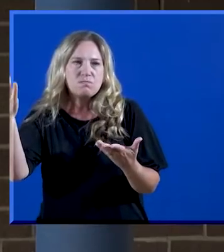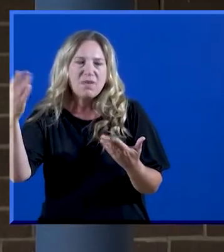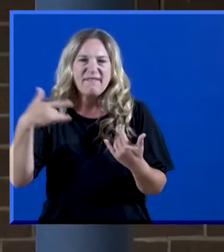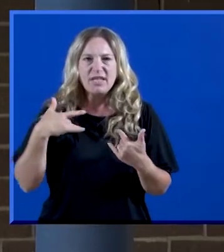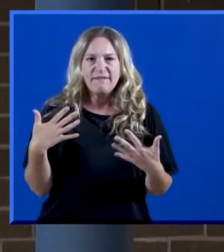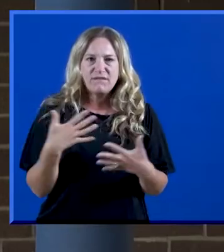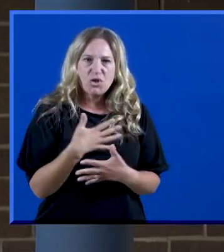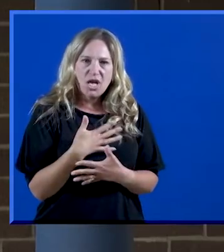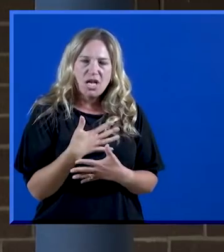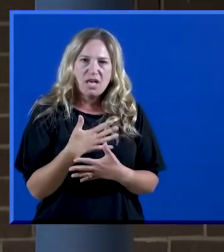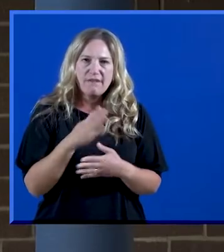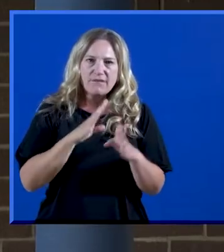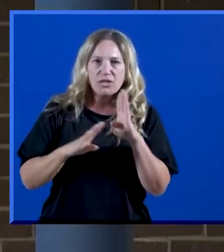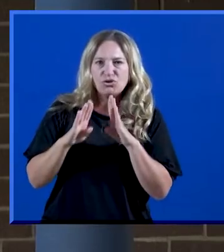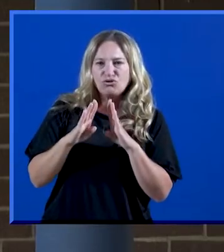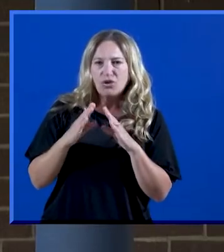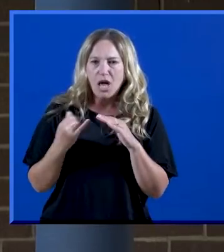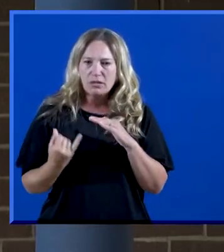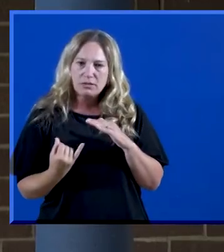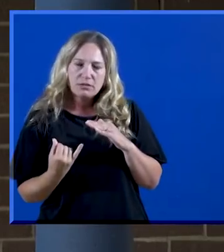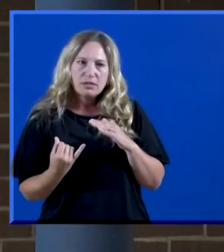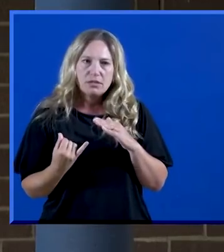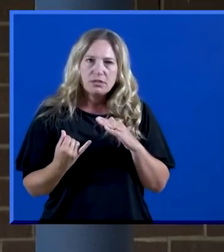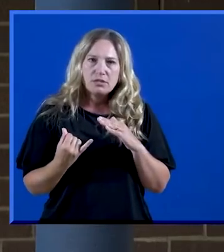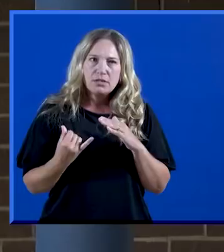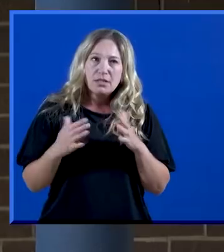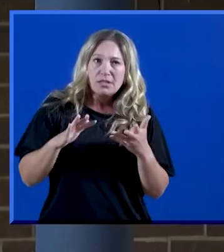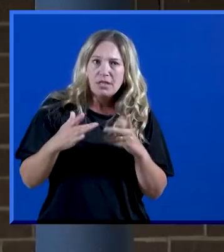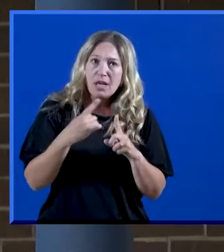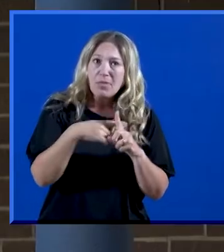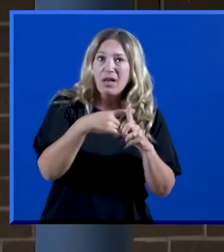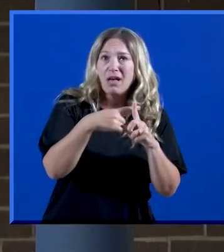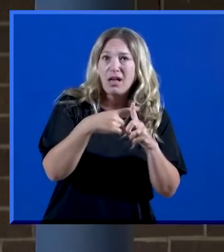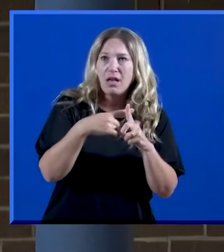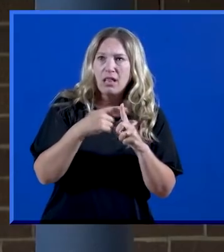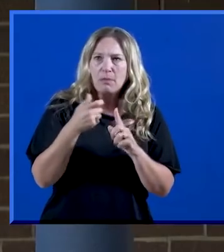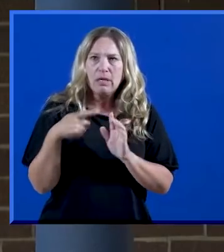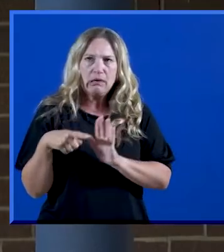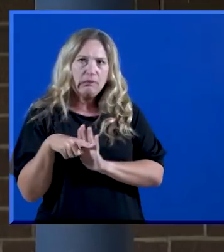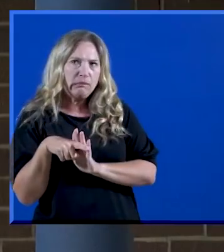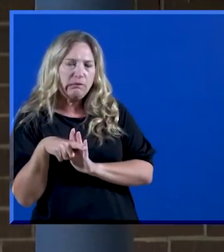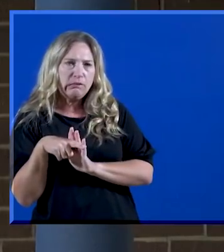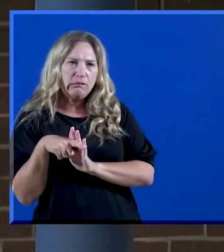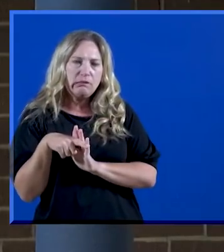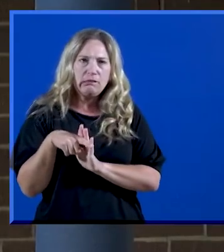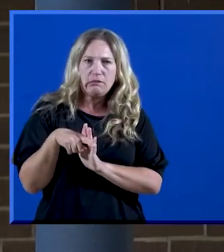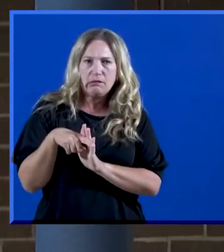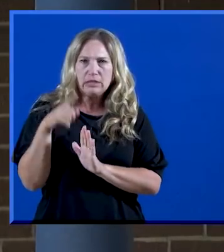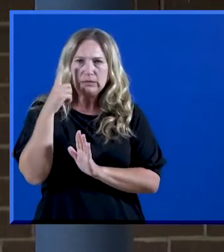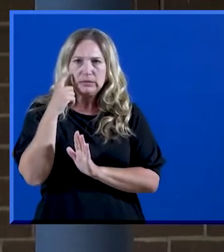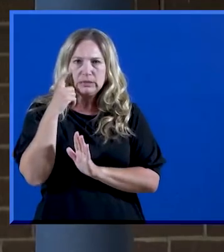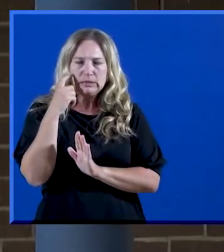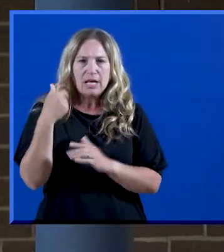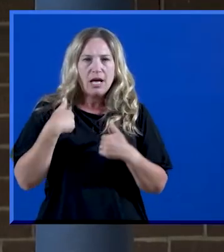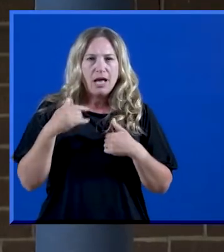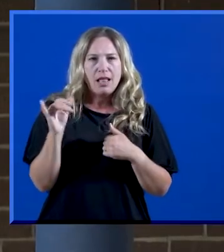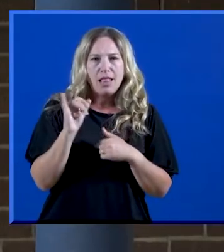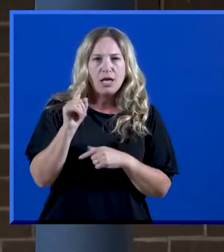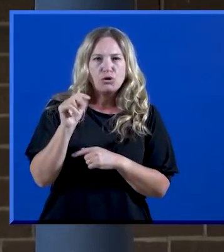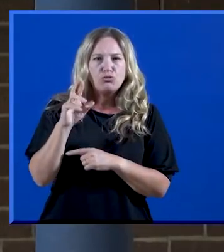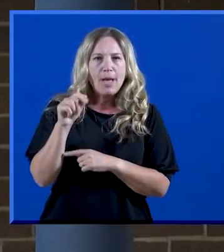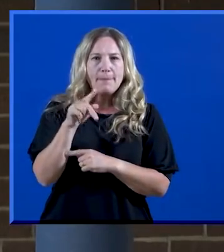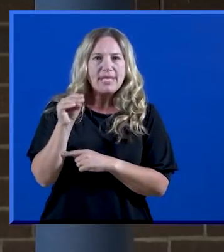filled with fear, frustration, isolation, some optimism, and some skepticism. It's kind of like